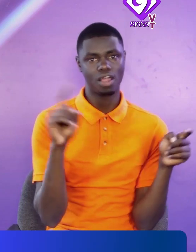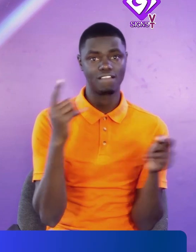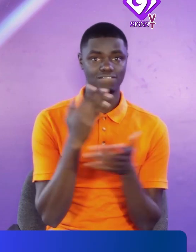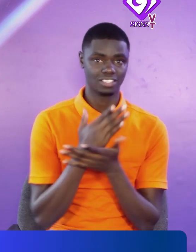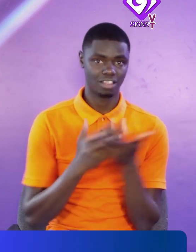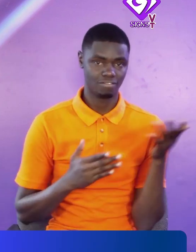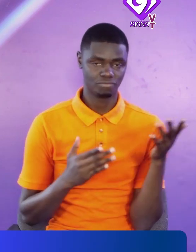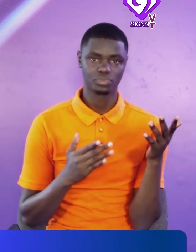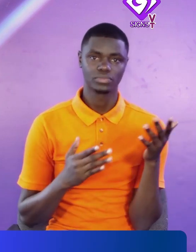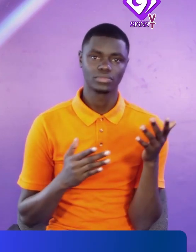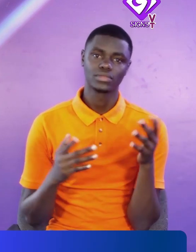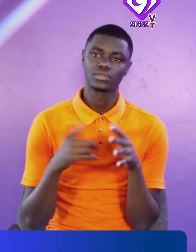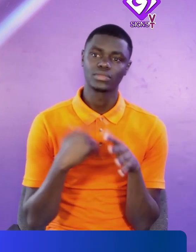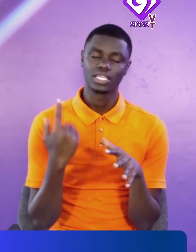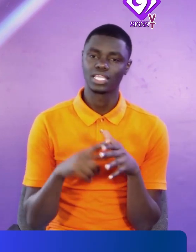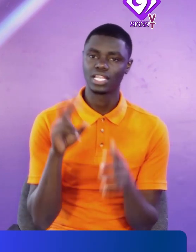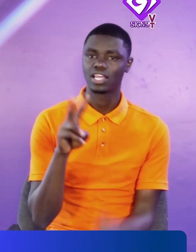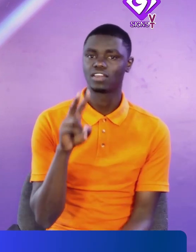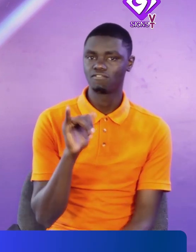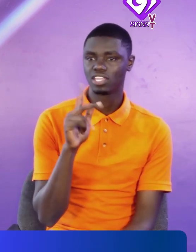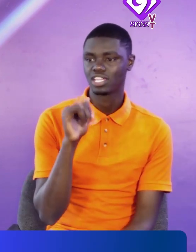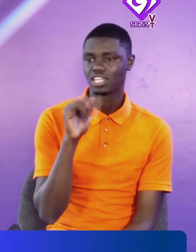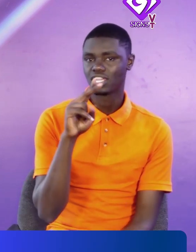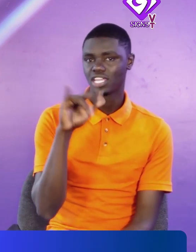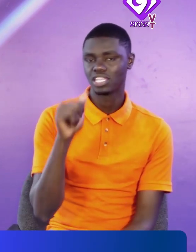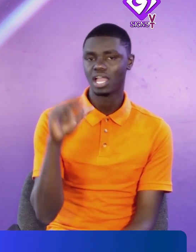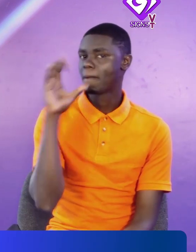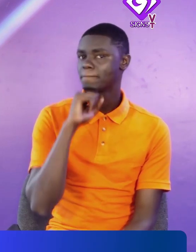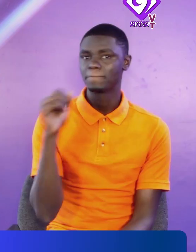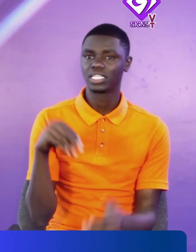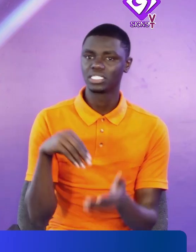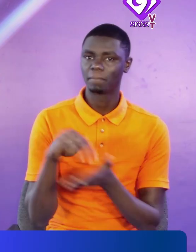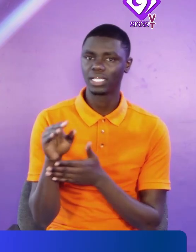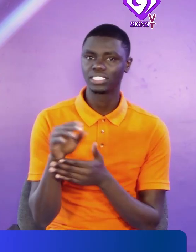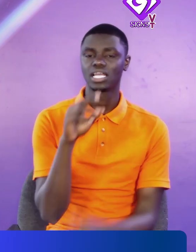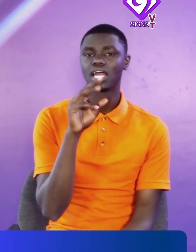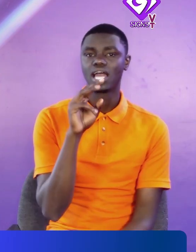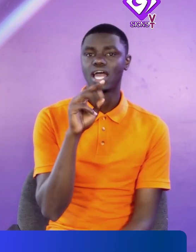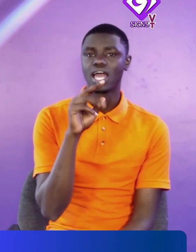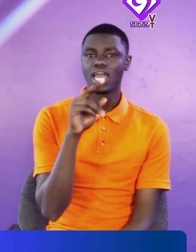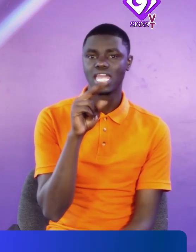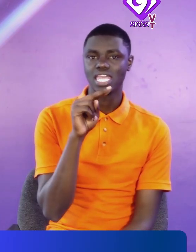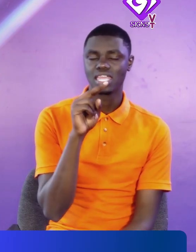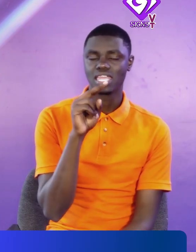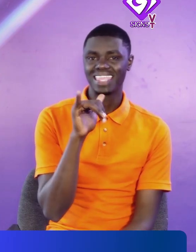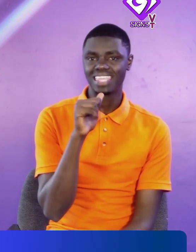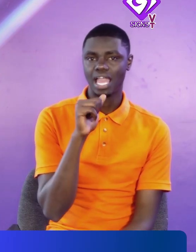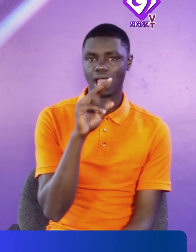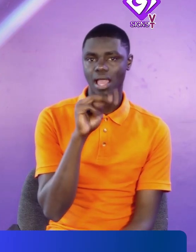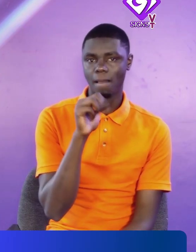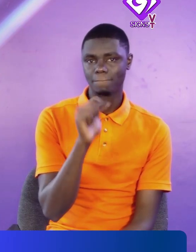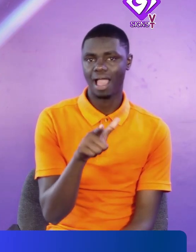ndo mpaka Vitinha akapeana miss pass midfield, Yamal akachukua mpira akamtafuta Pedri naye